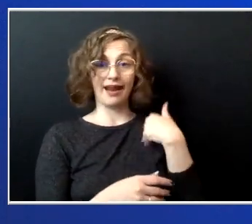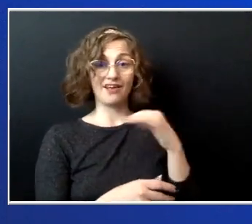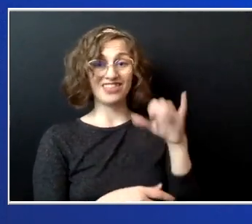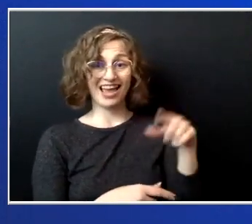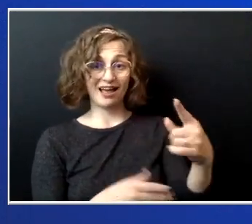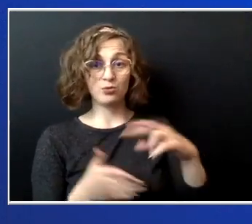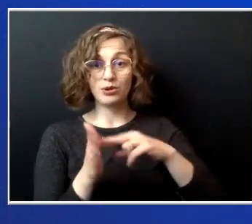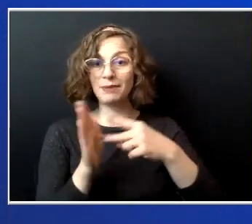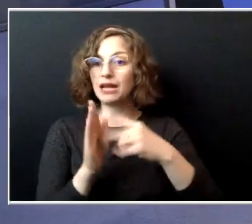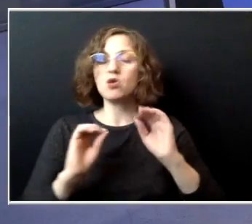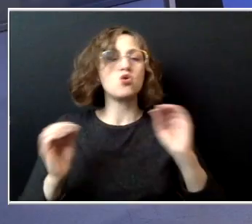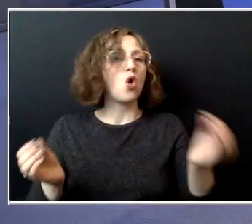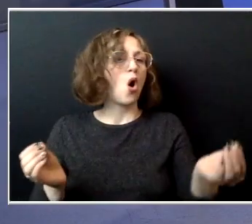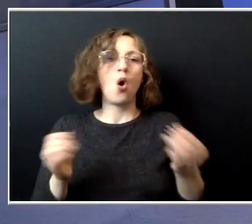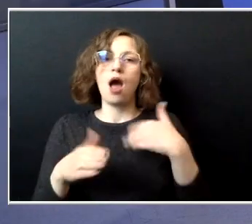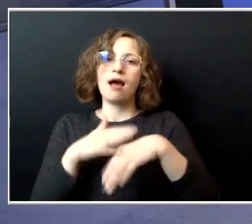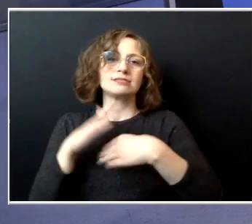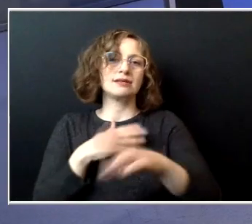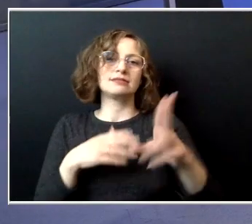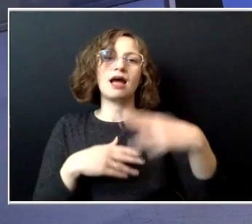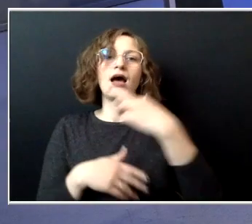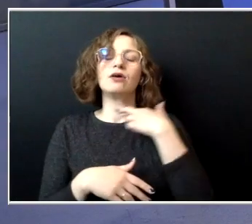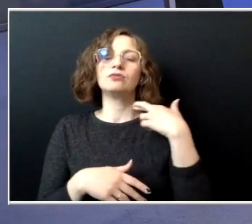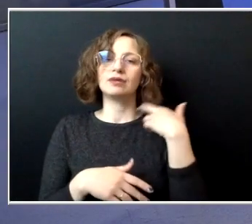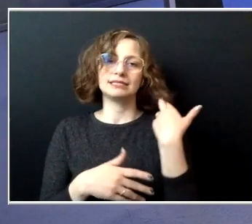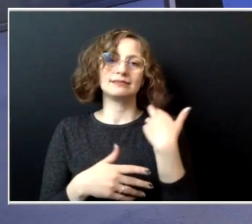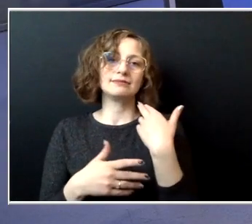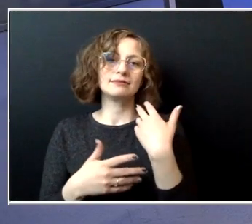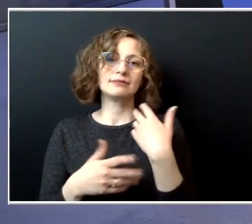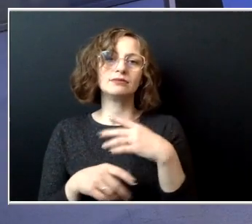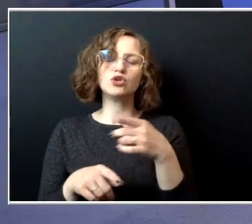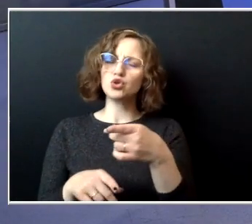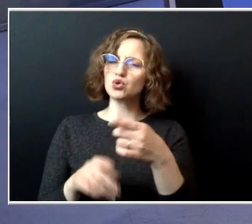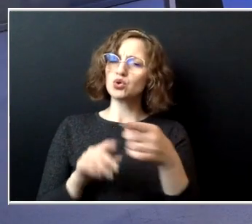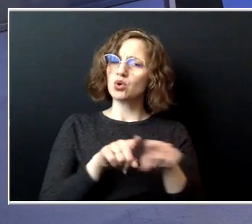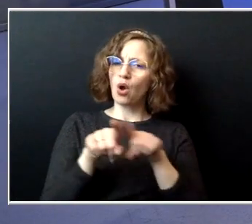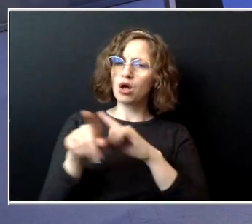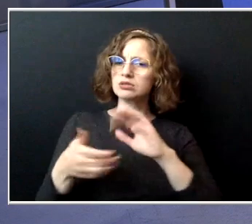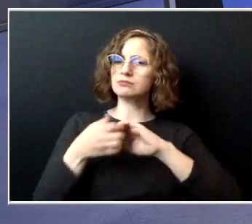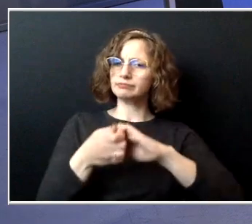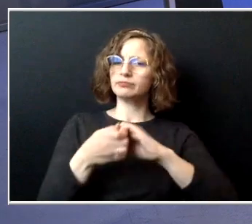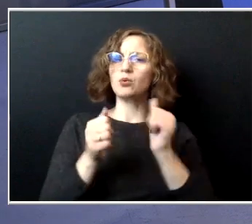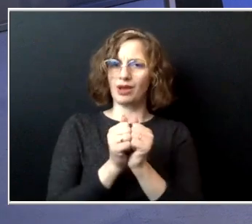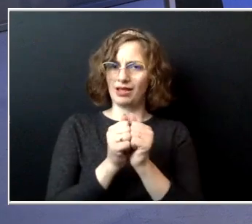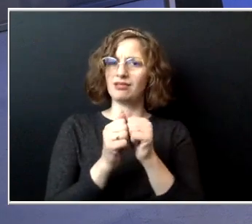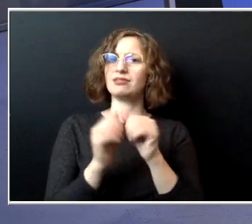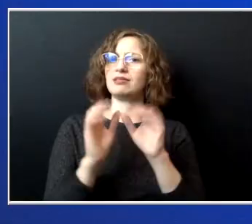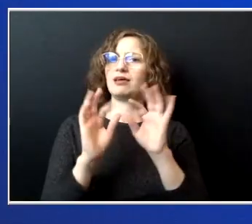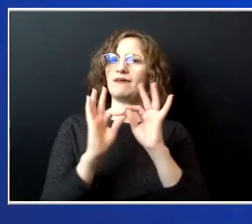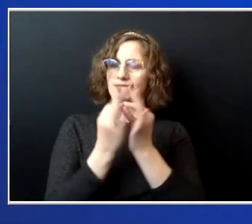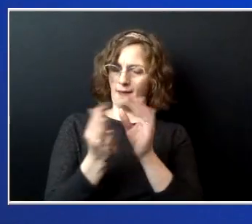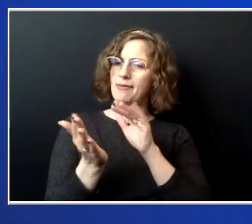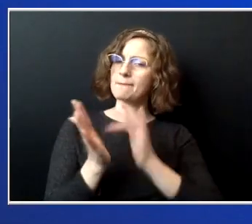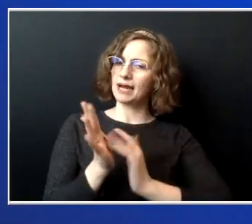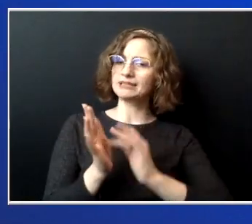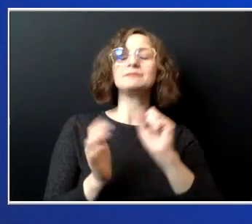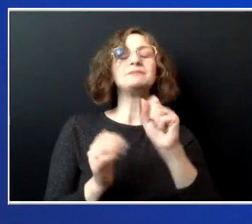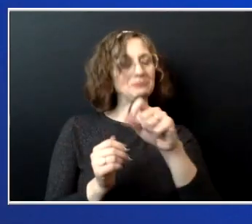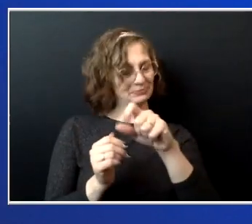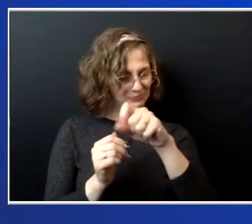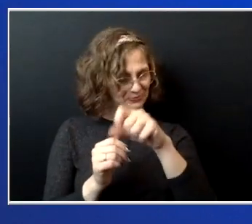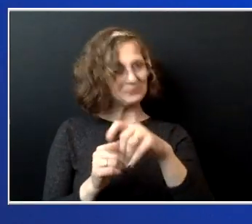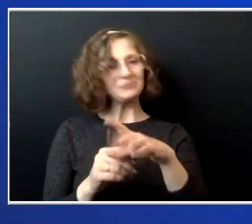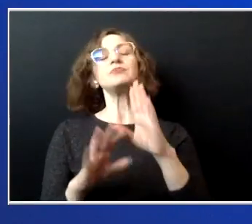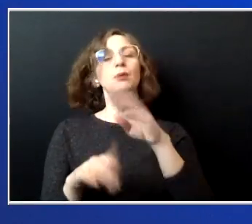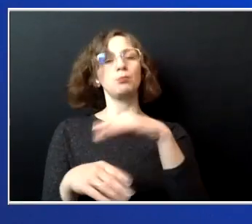share. And you also partner with a family medicine program too. And we also practice with family medicine who provide low-risk OB for our patients